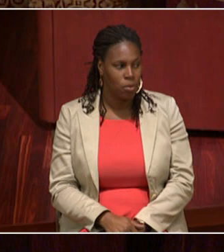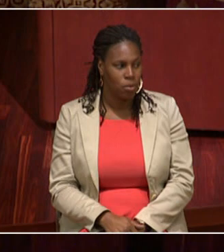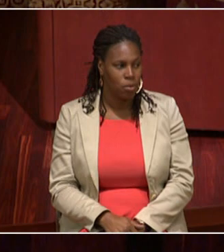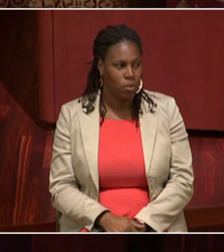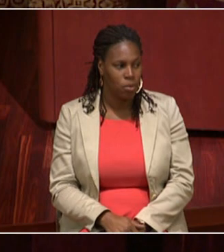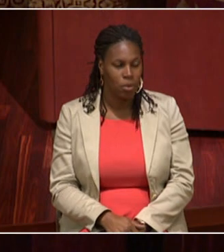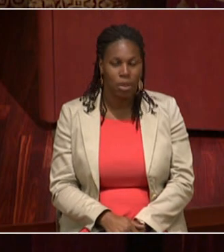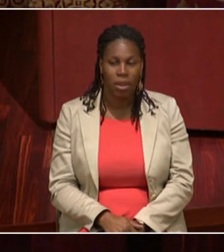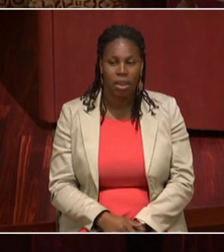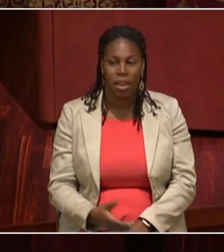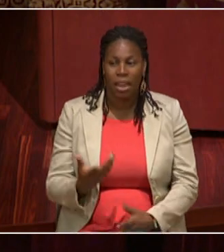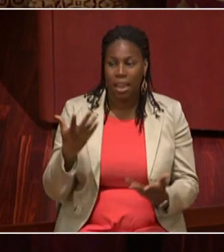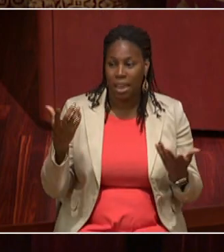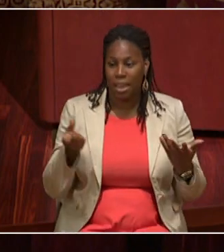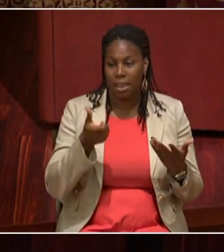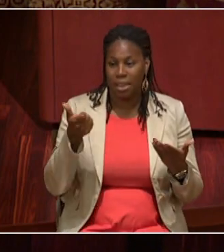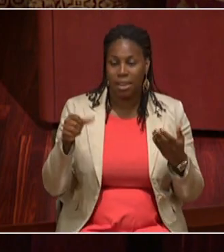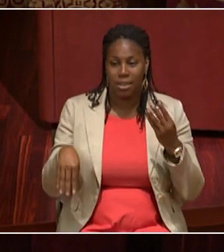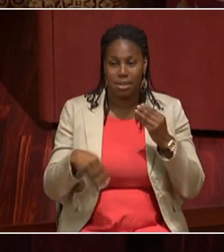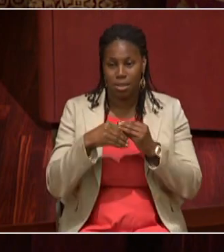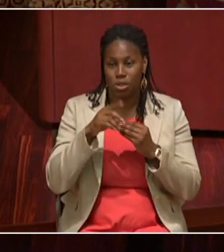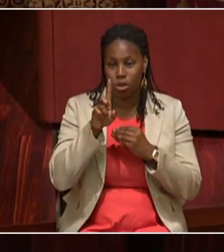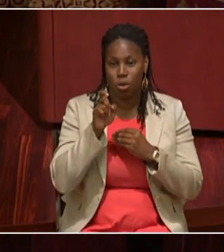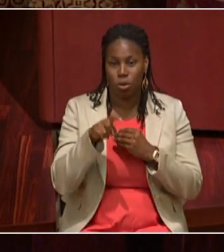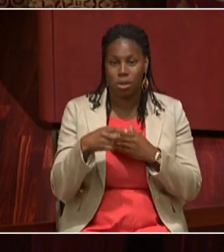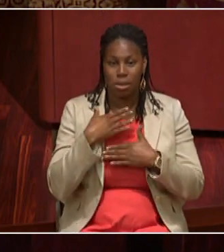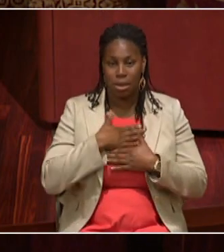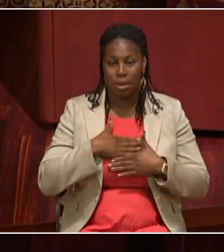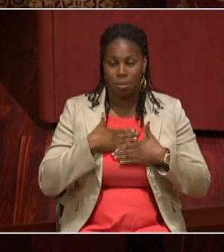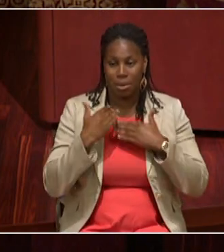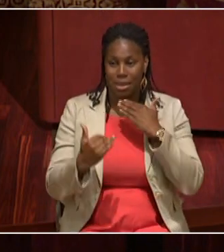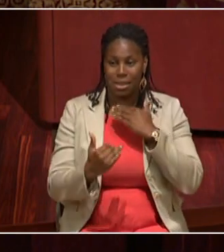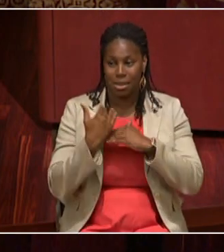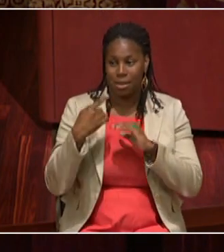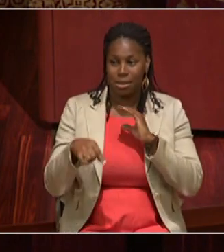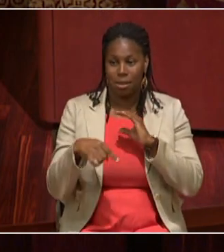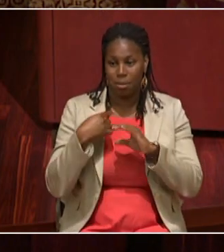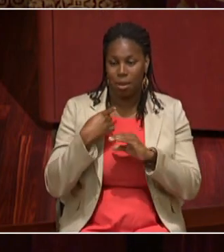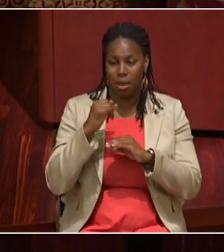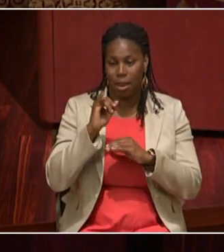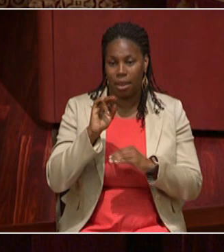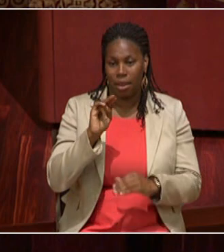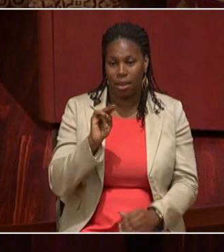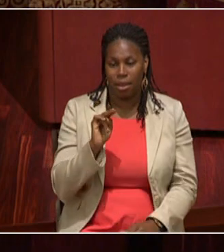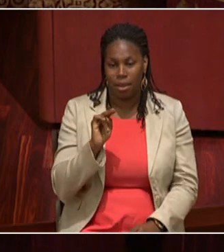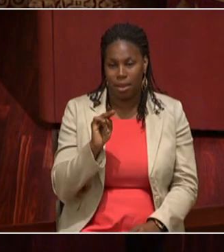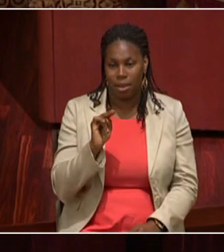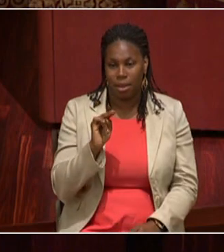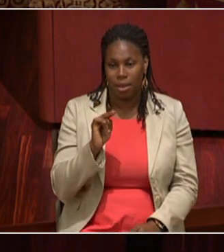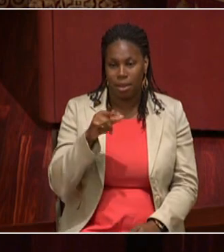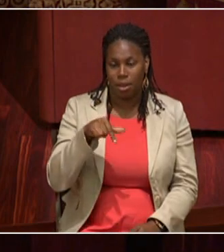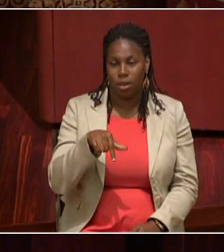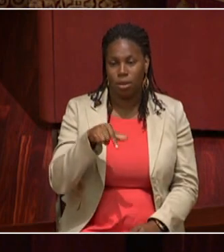And if you have any additional questions, please feel free to send us an email at inquire, N as in